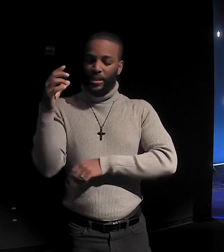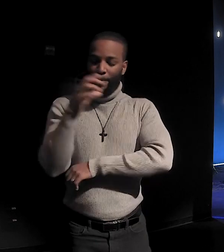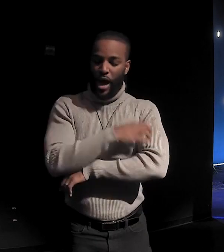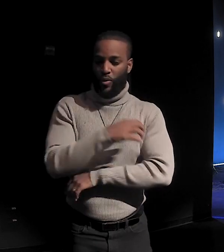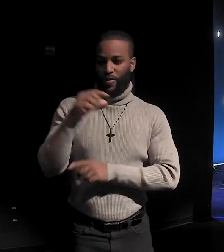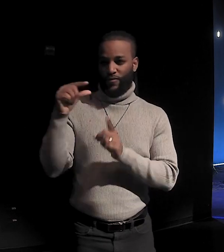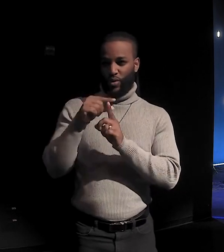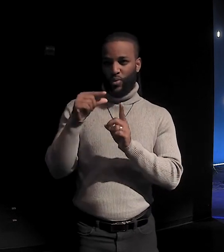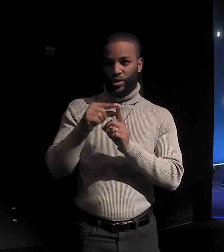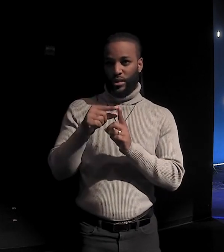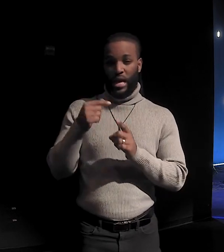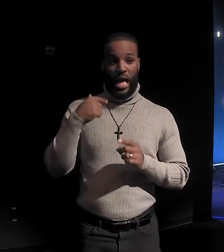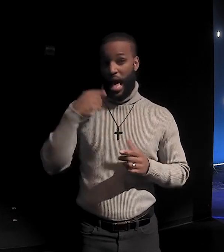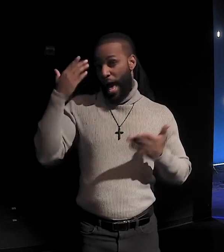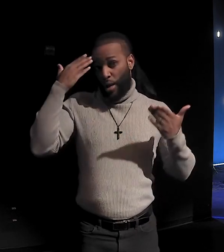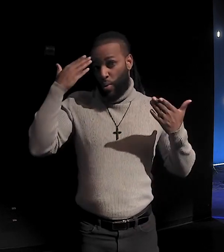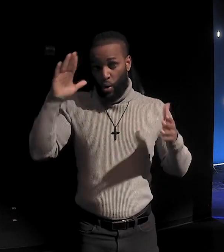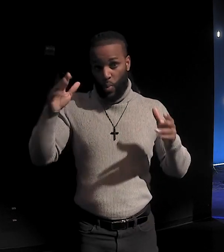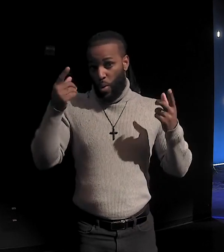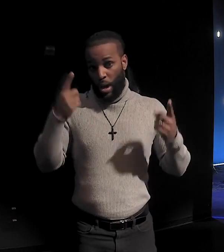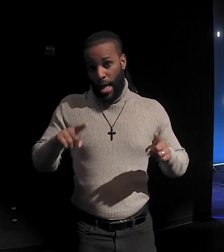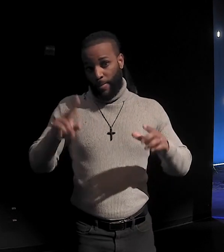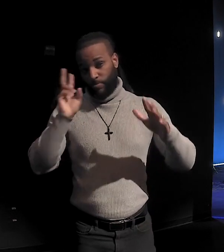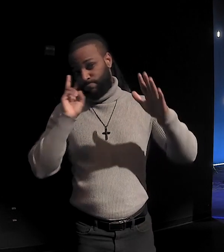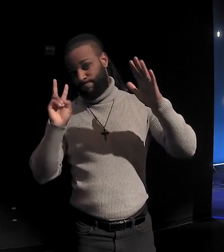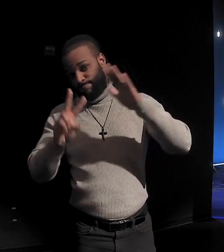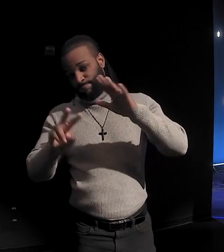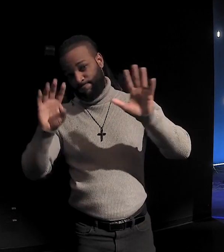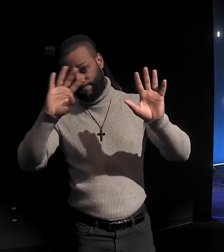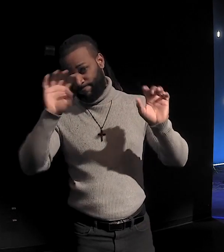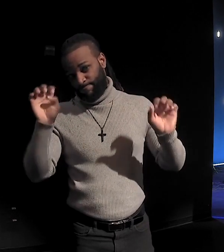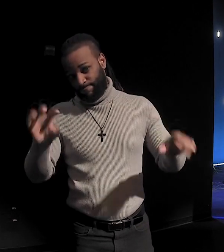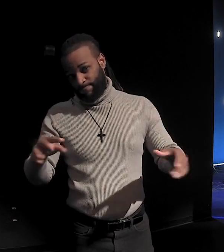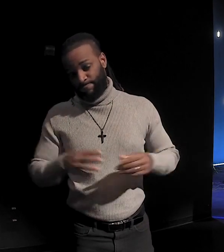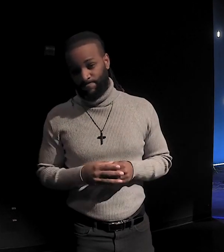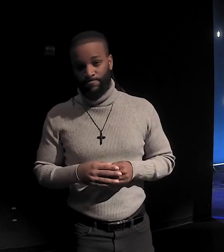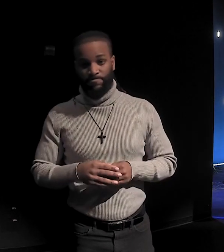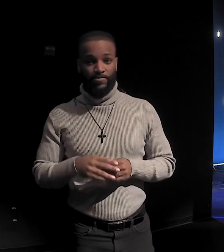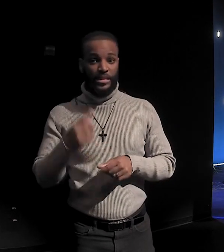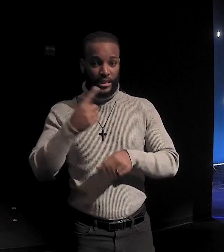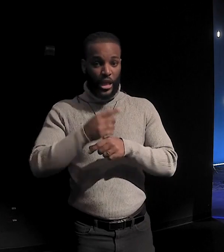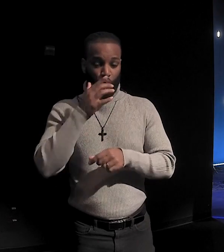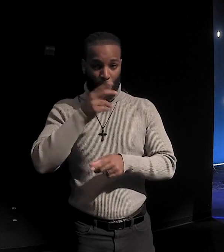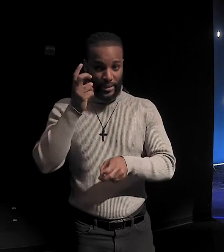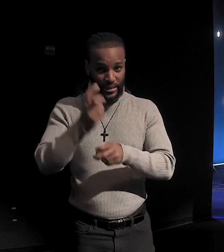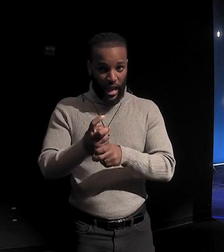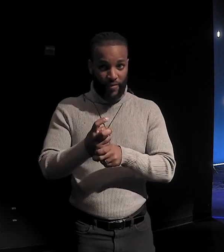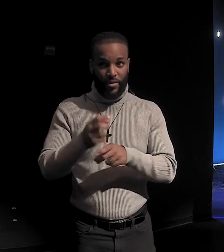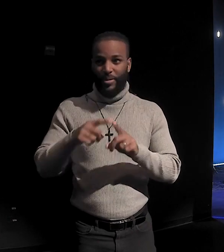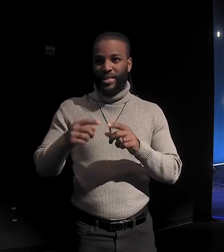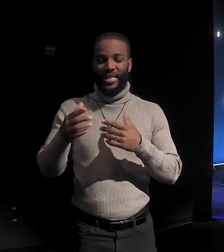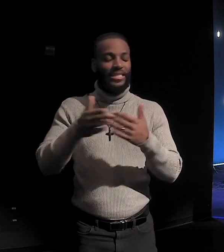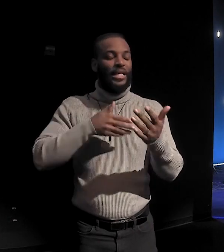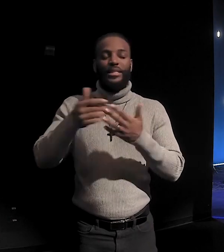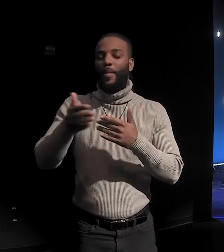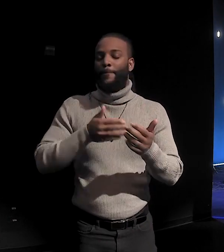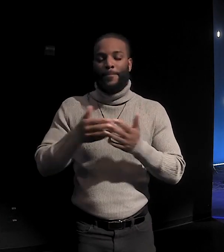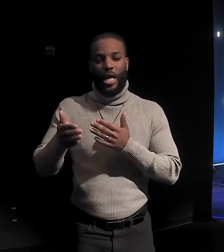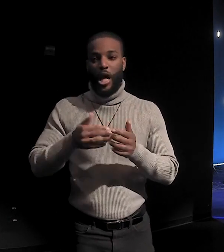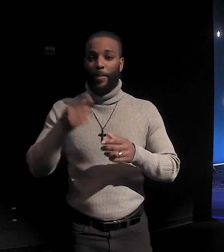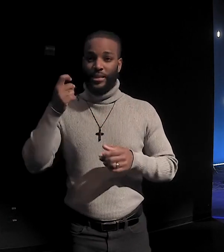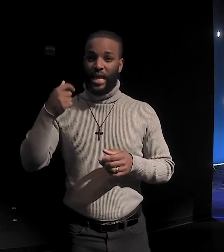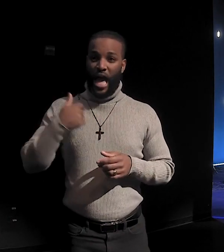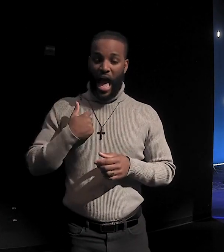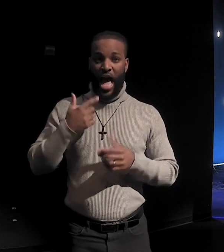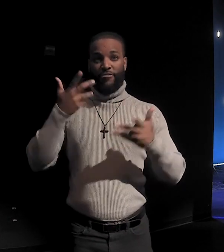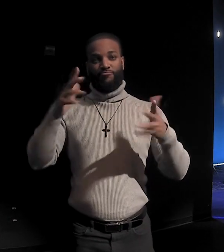Well, I don't know what will happen now. We've got some difficult days ahead. But it doesn't matter with me now because I've